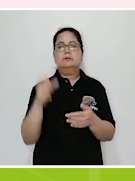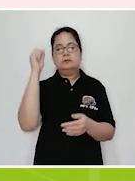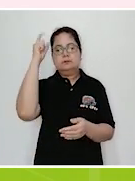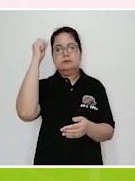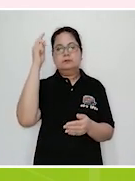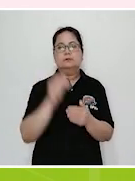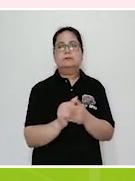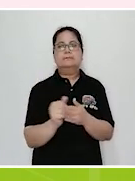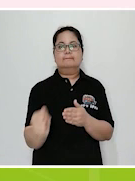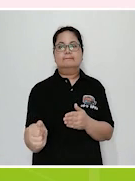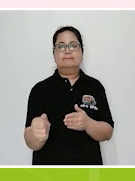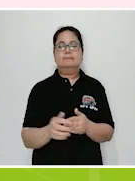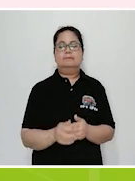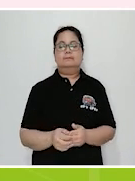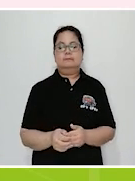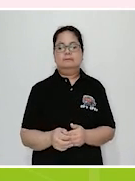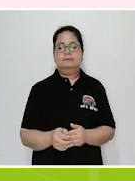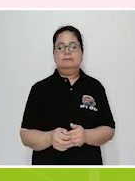skills?